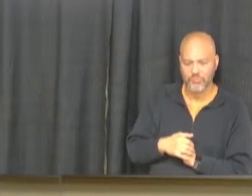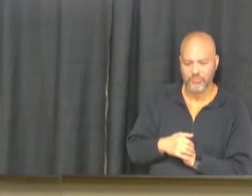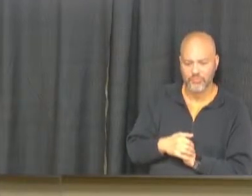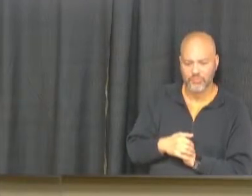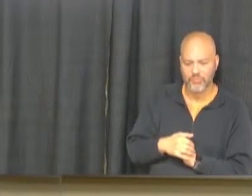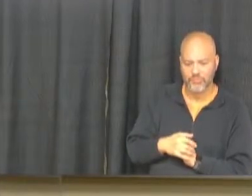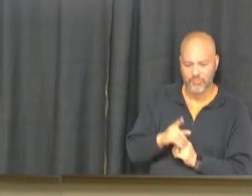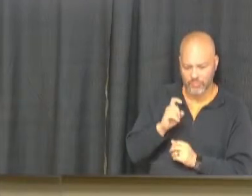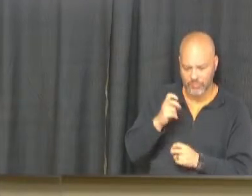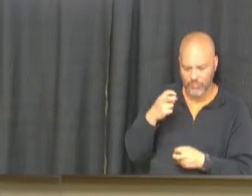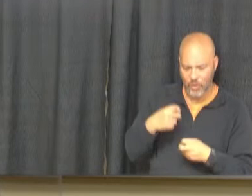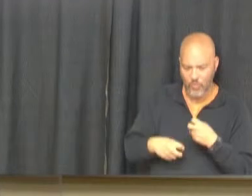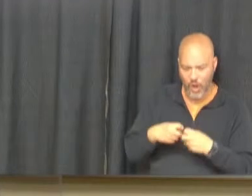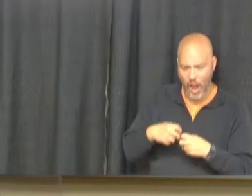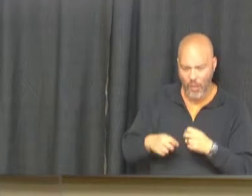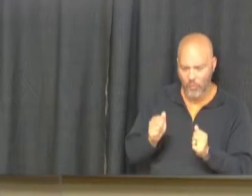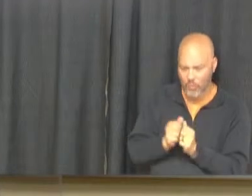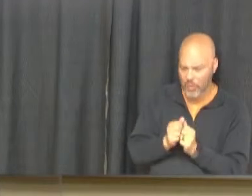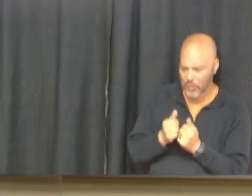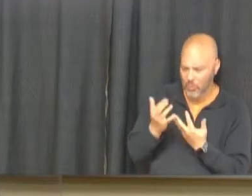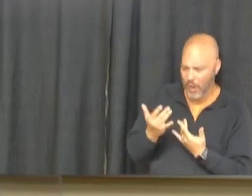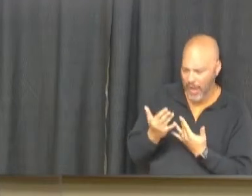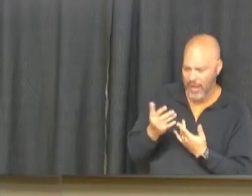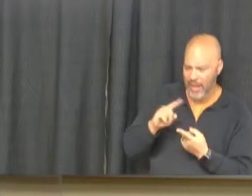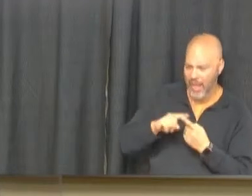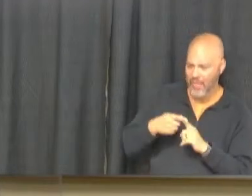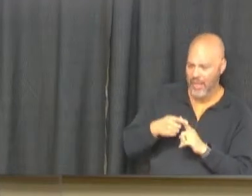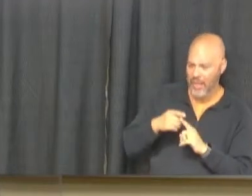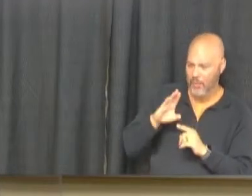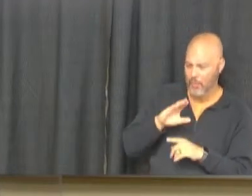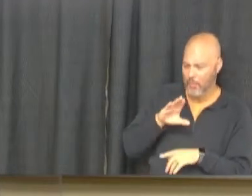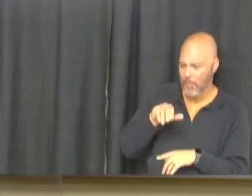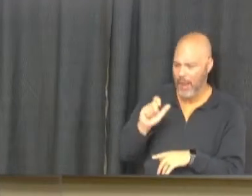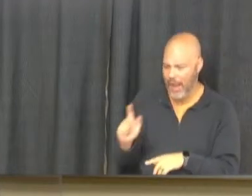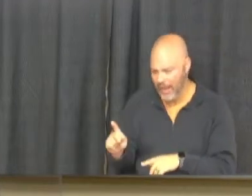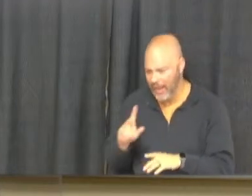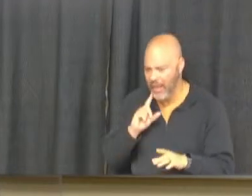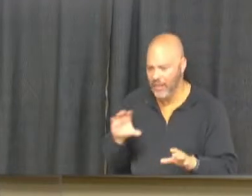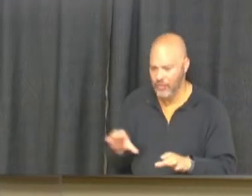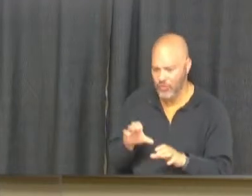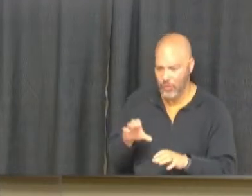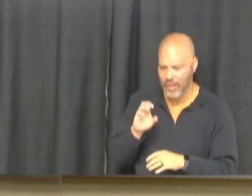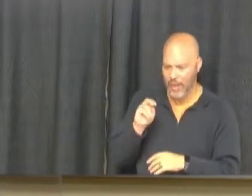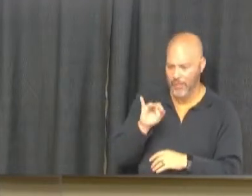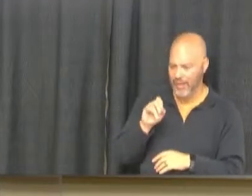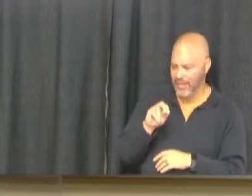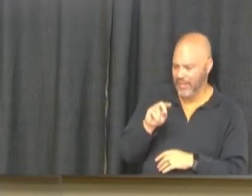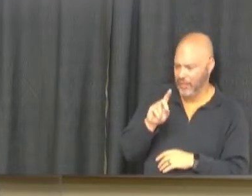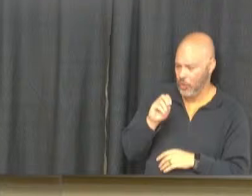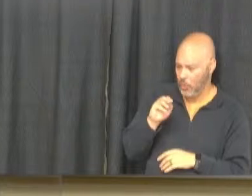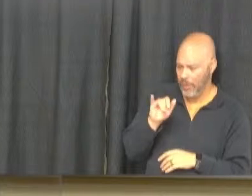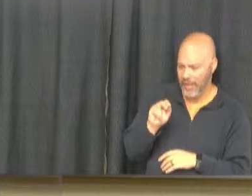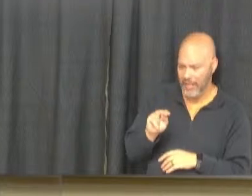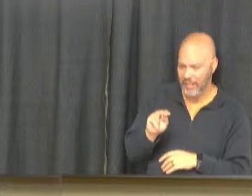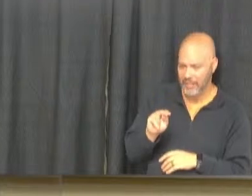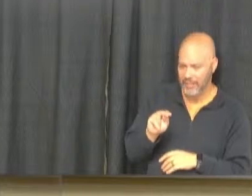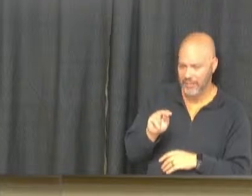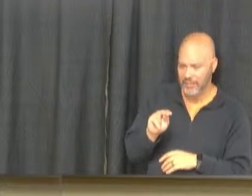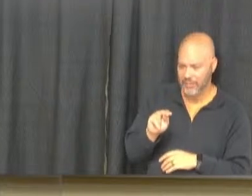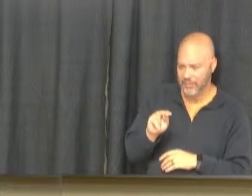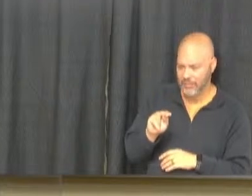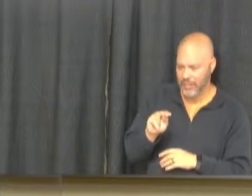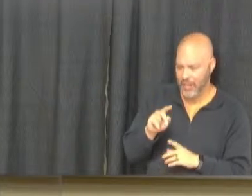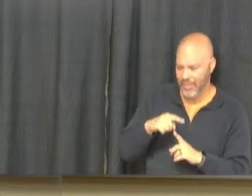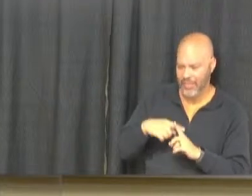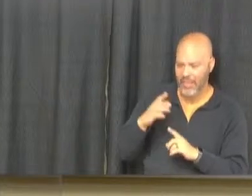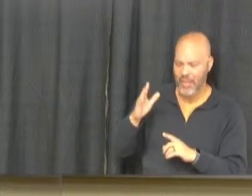a problem with waiting and then coming back and doing an eminent domain